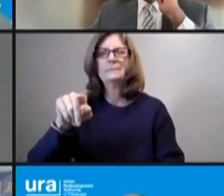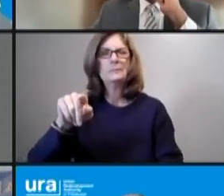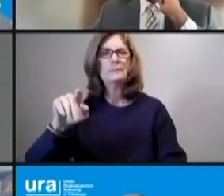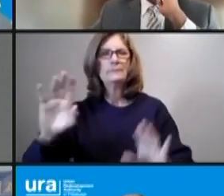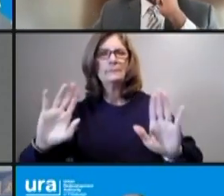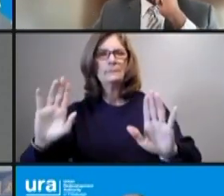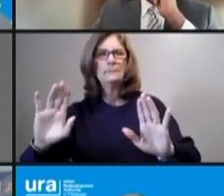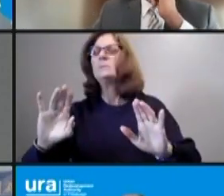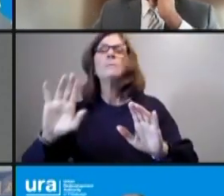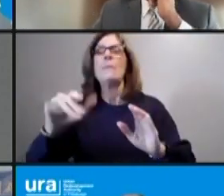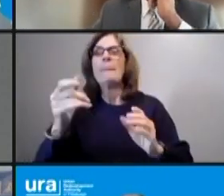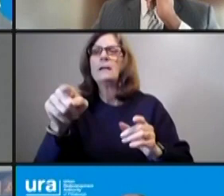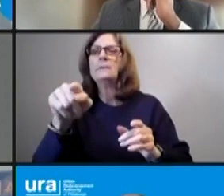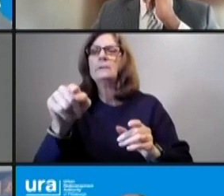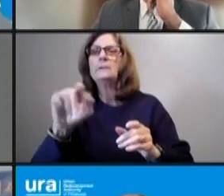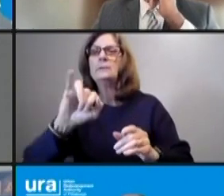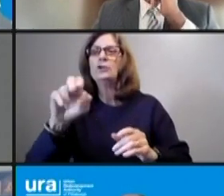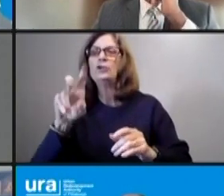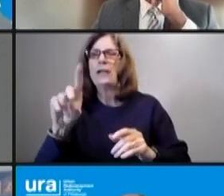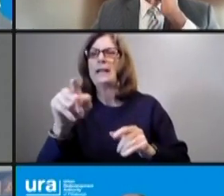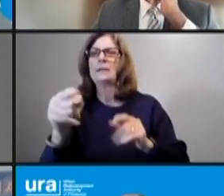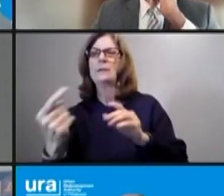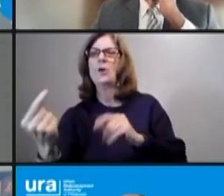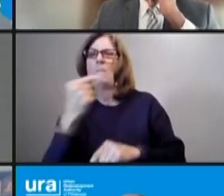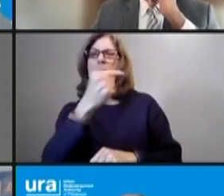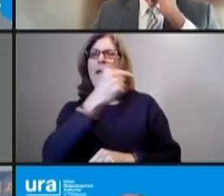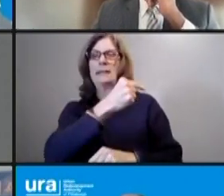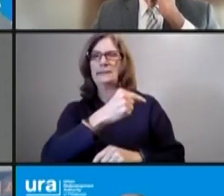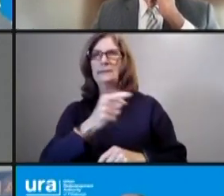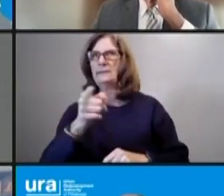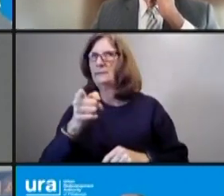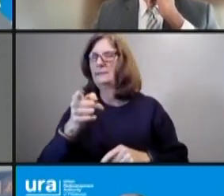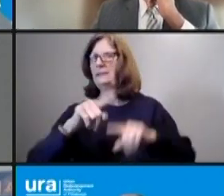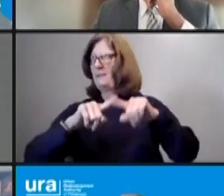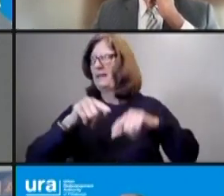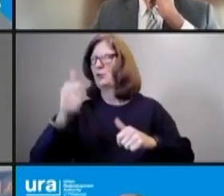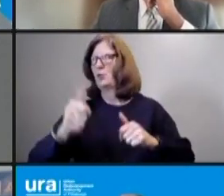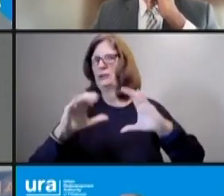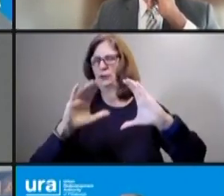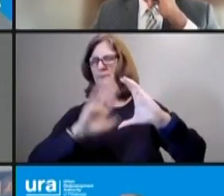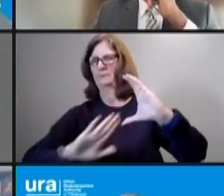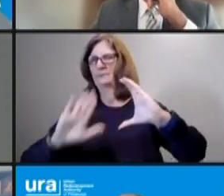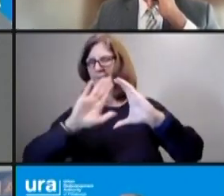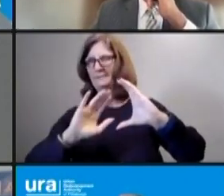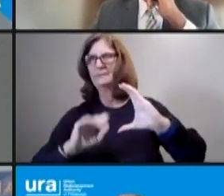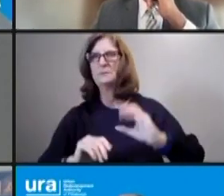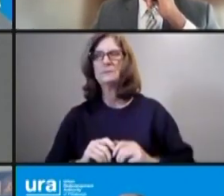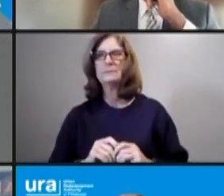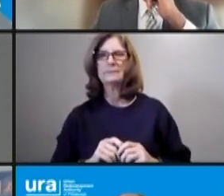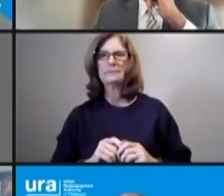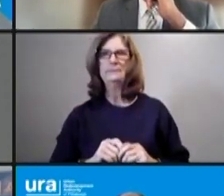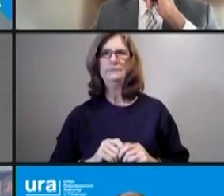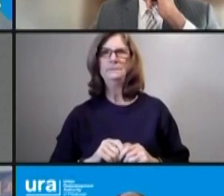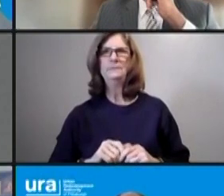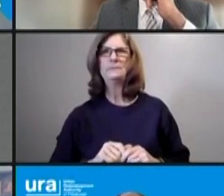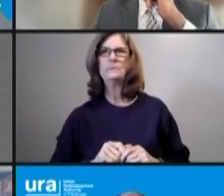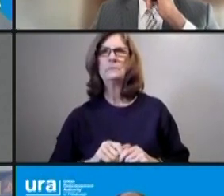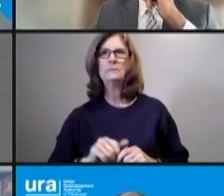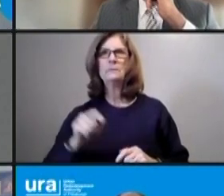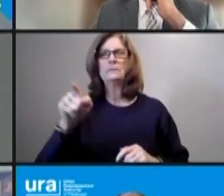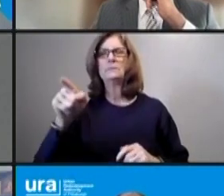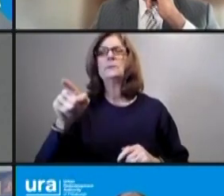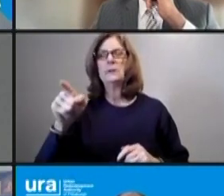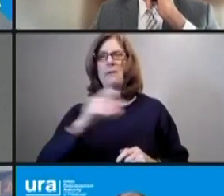Can you go back to the slide, please? It depends which one you're talking about. But typically, I will say the Council District